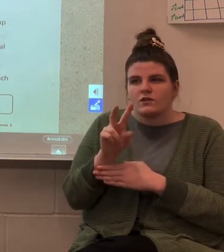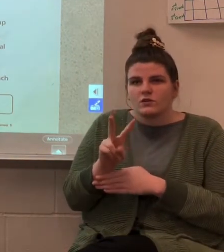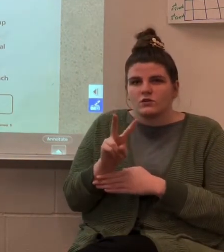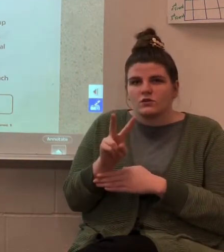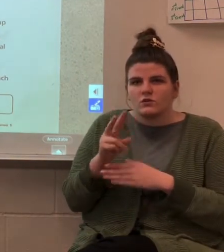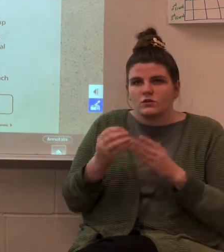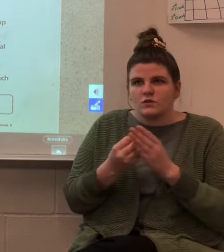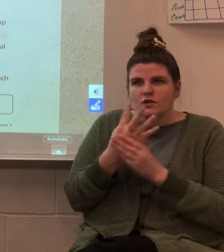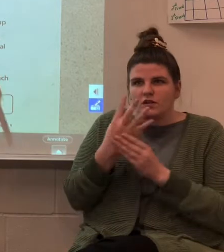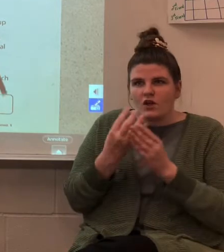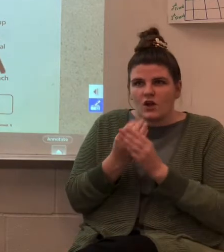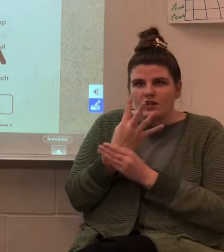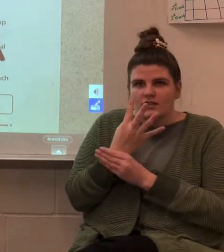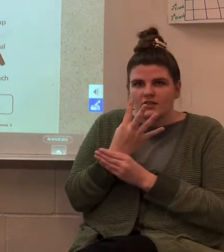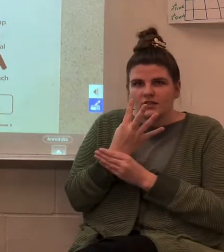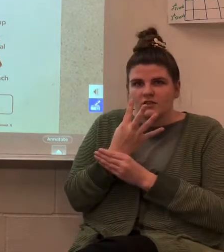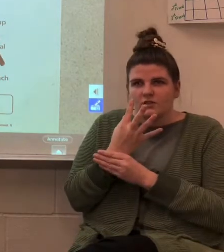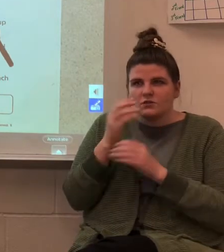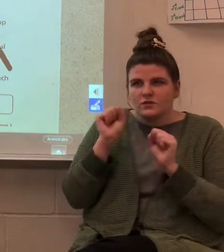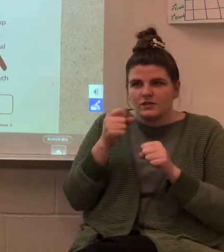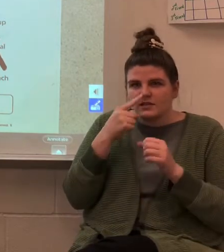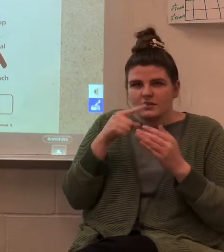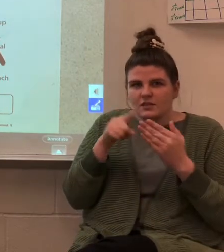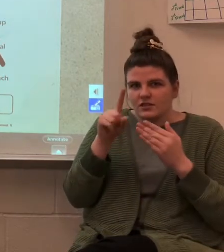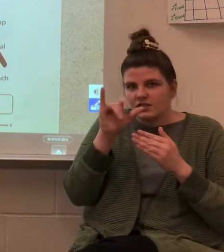we can check that by saying